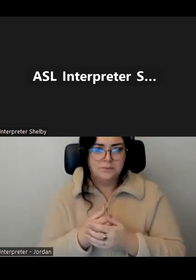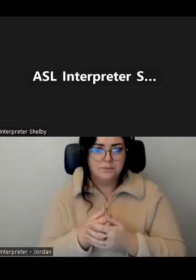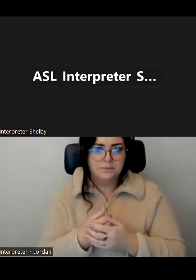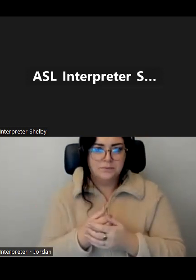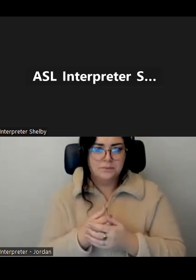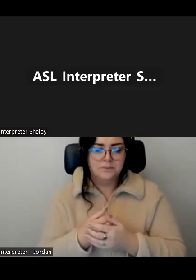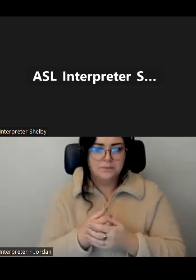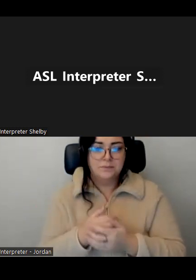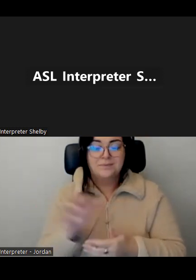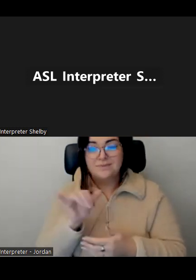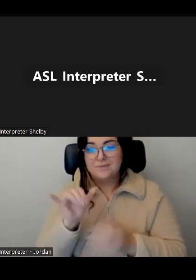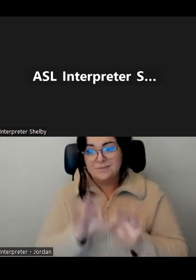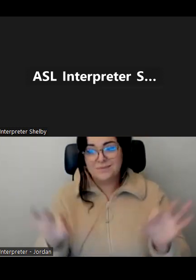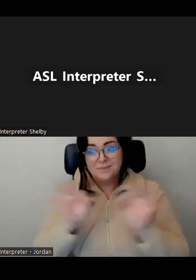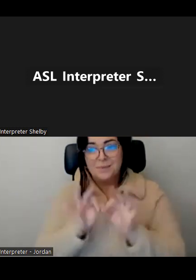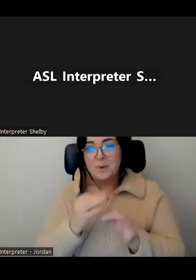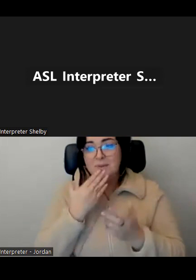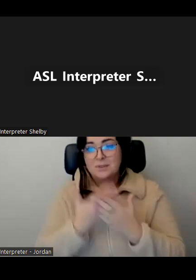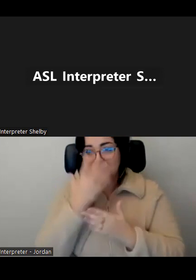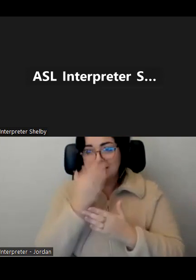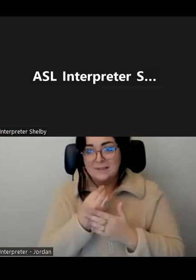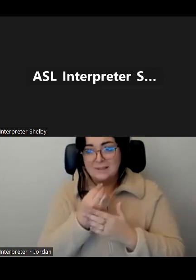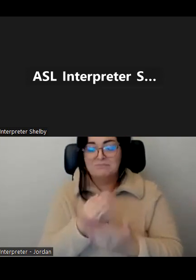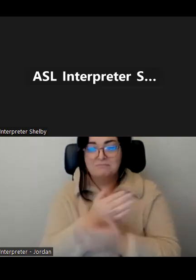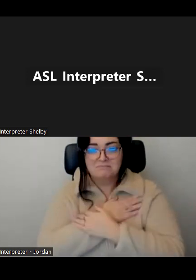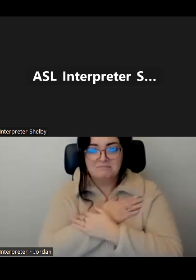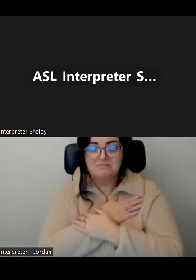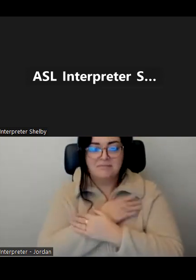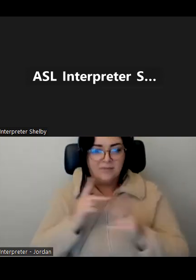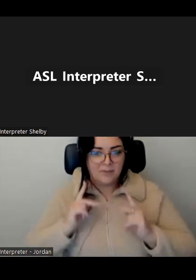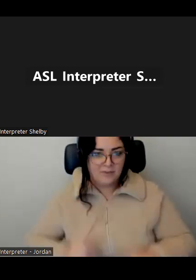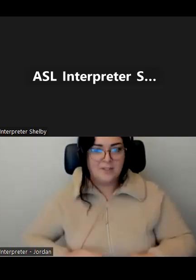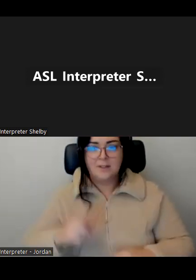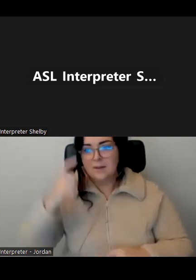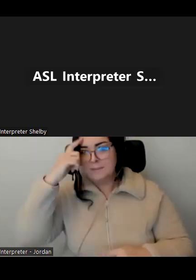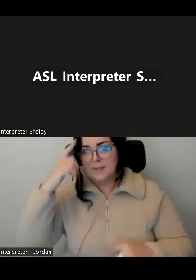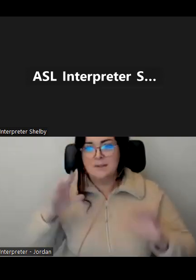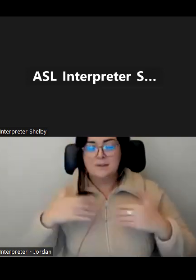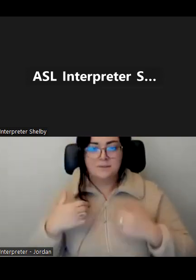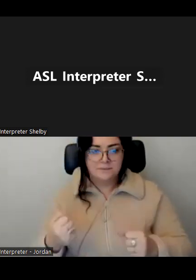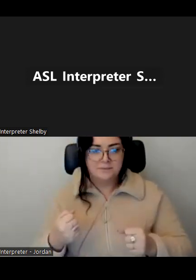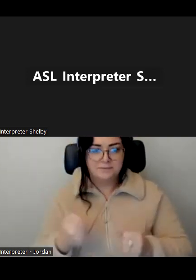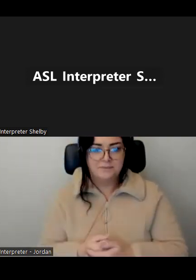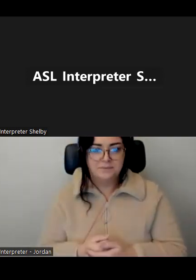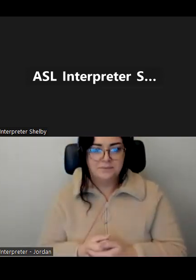And getting adequate sleep and rest is very important, again, for our physical health, also our mental health and well-being.